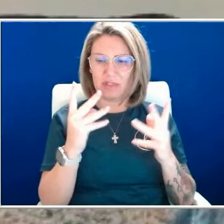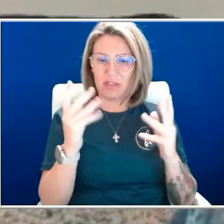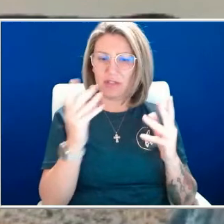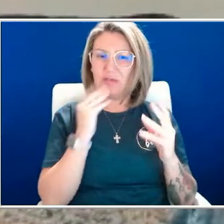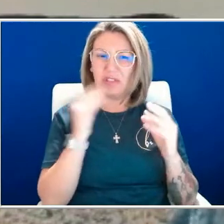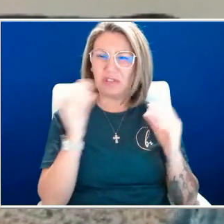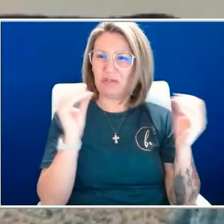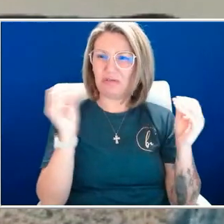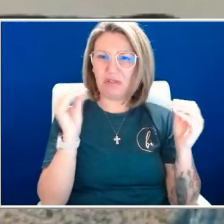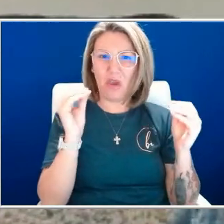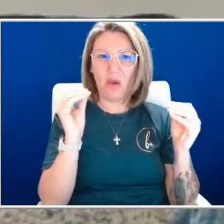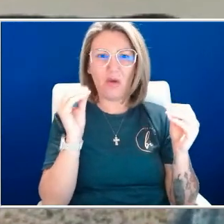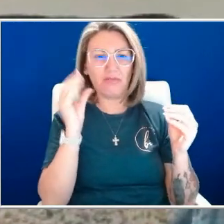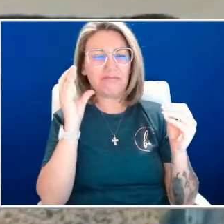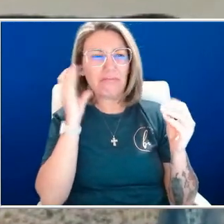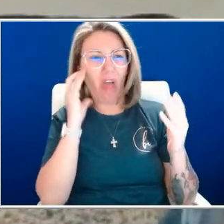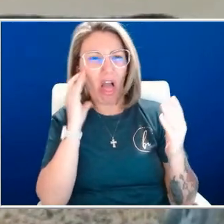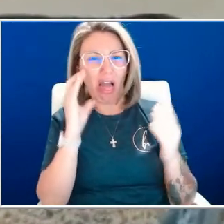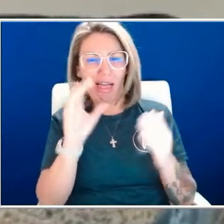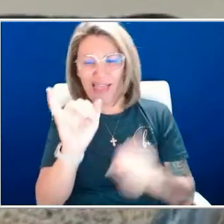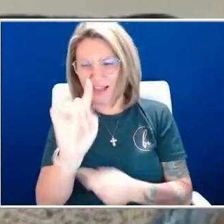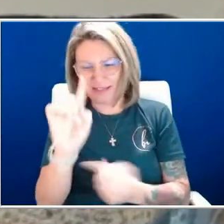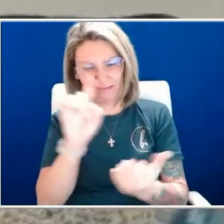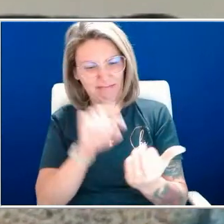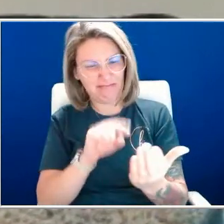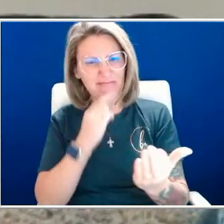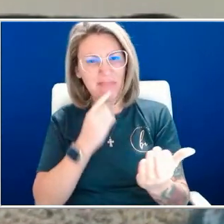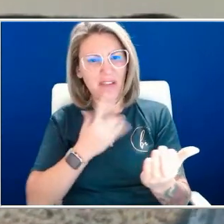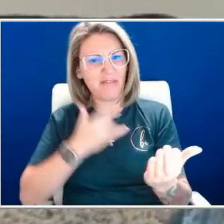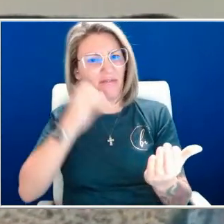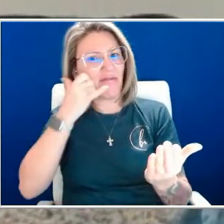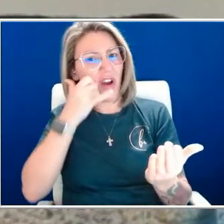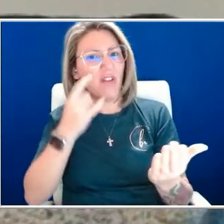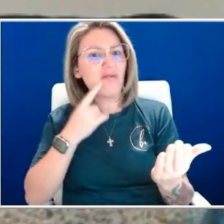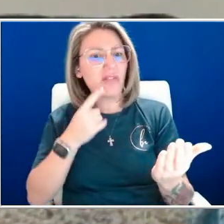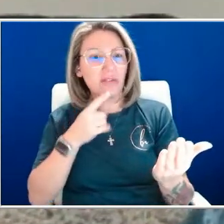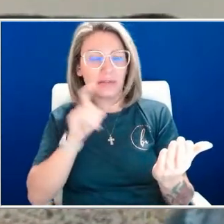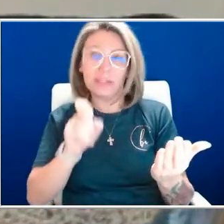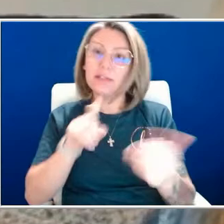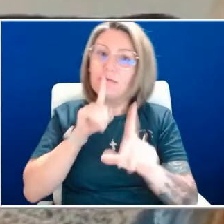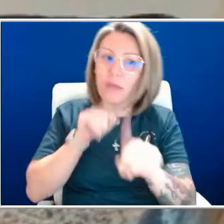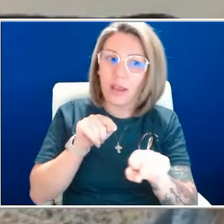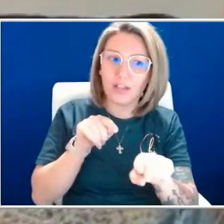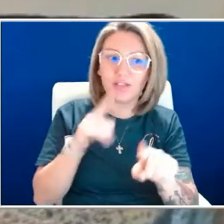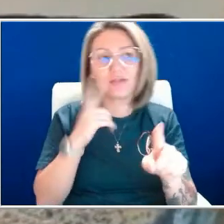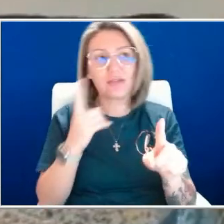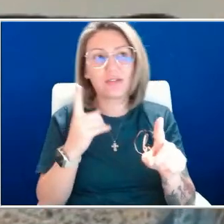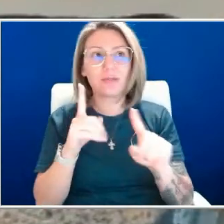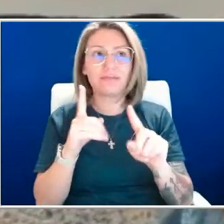about didn't answer it, but I thought I better answer all phone calls from now on. And